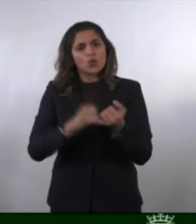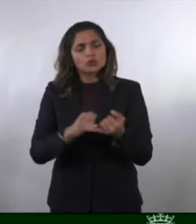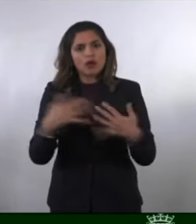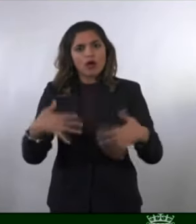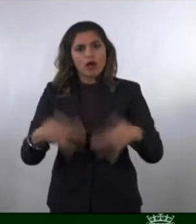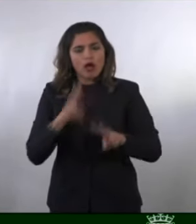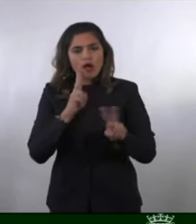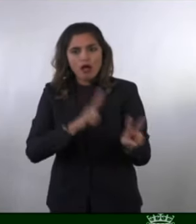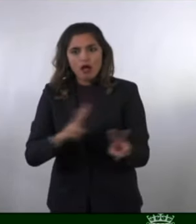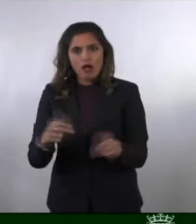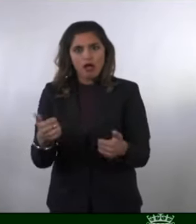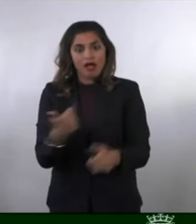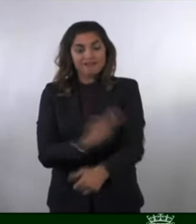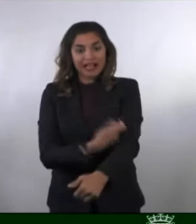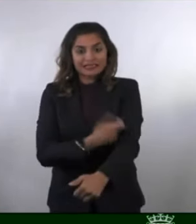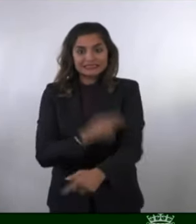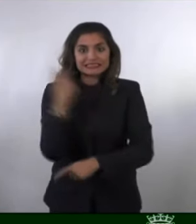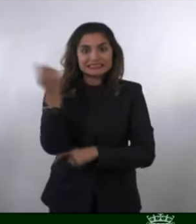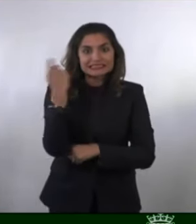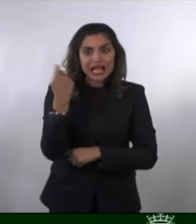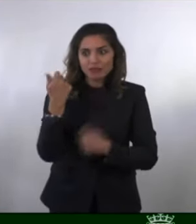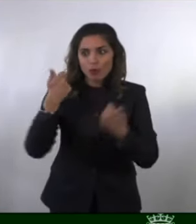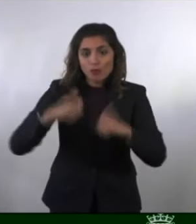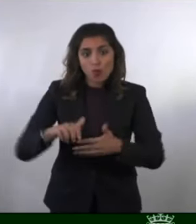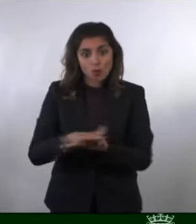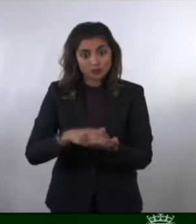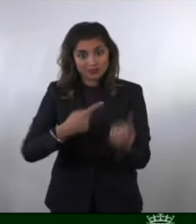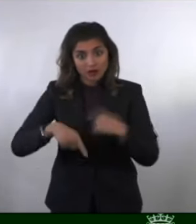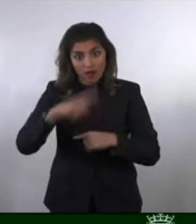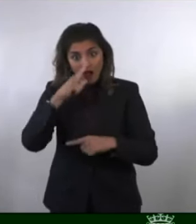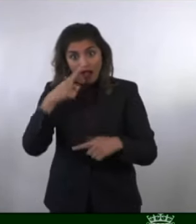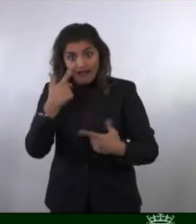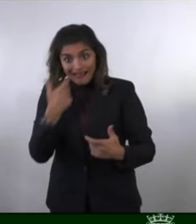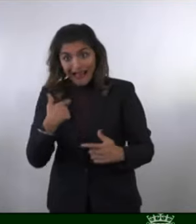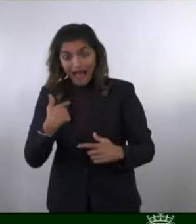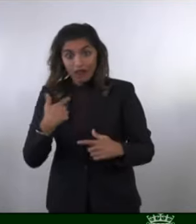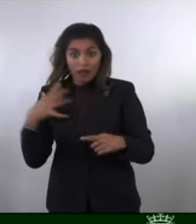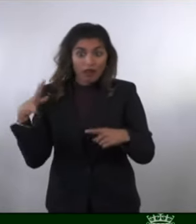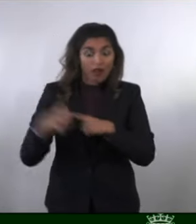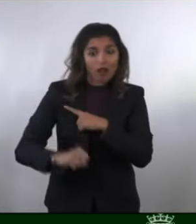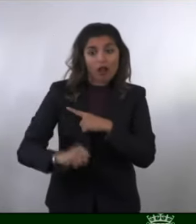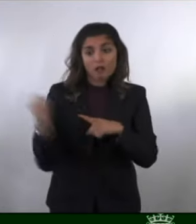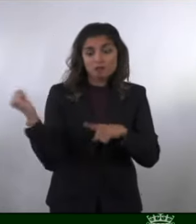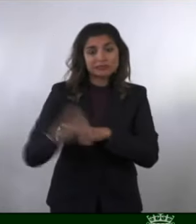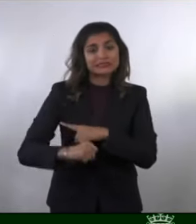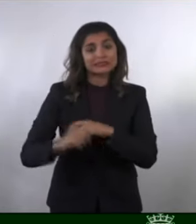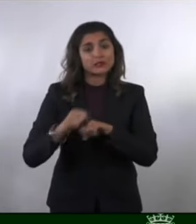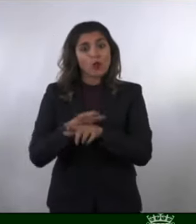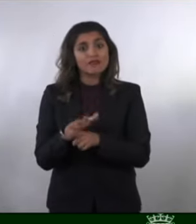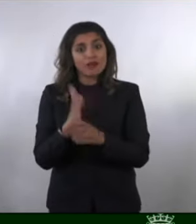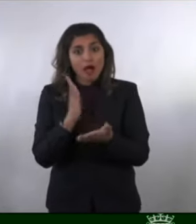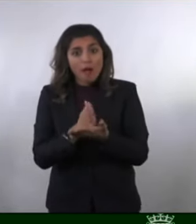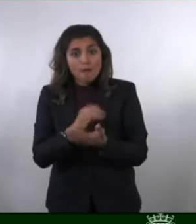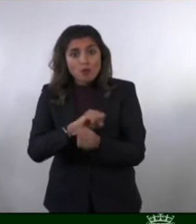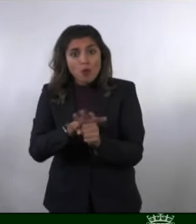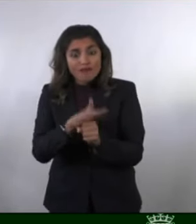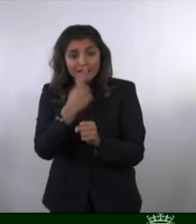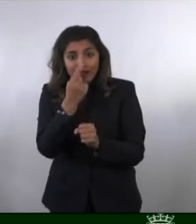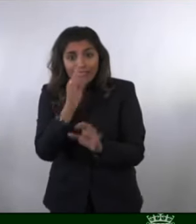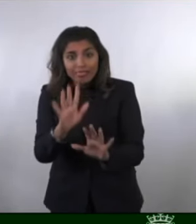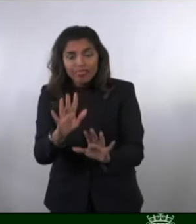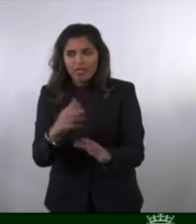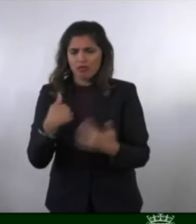deadly virus. It is right that we pay tribute to the remarkable efforts of thousands of scientists across the world who've worked